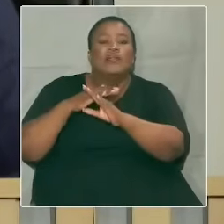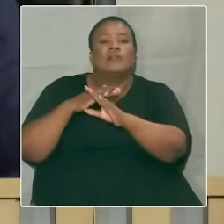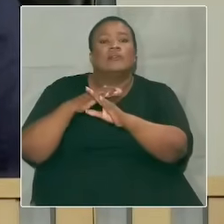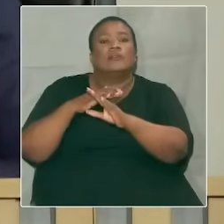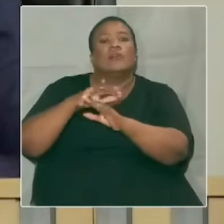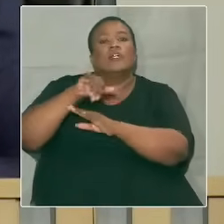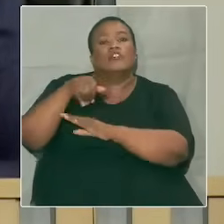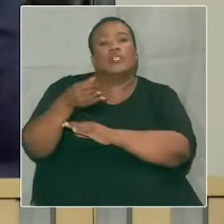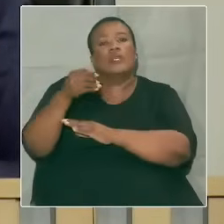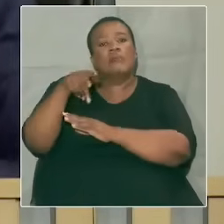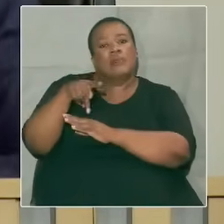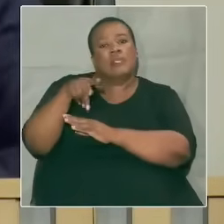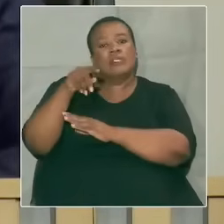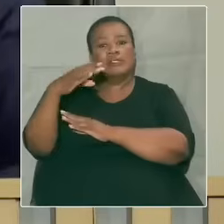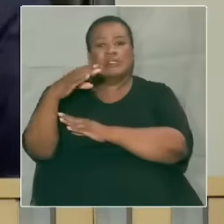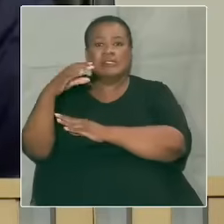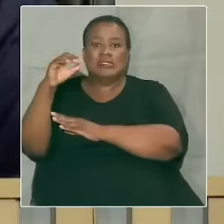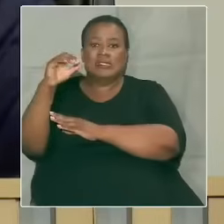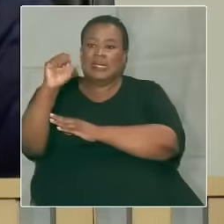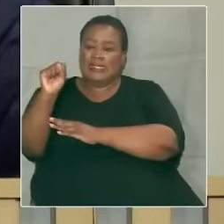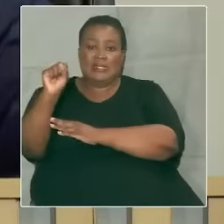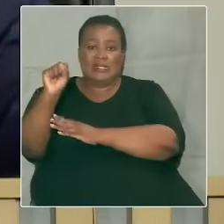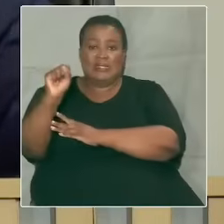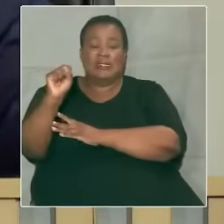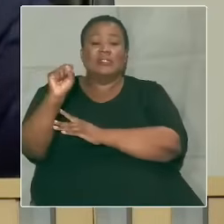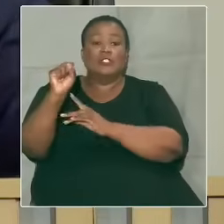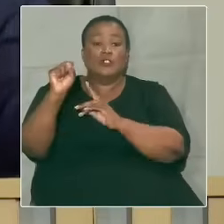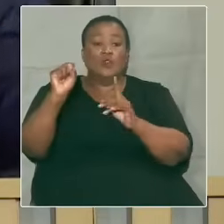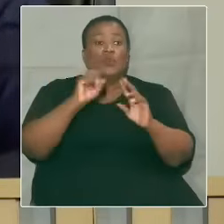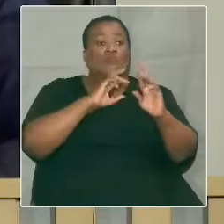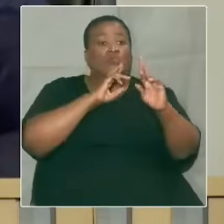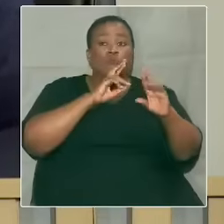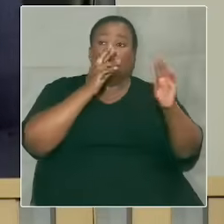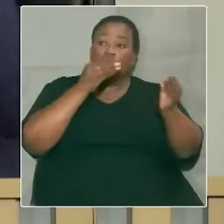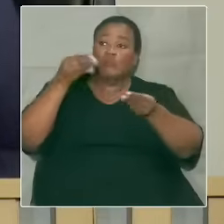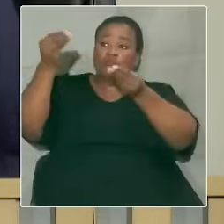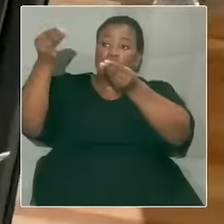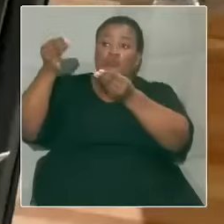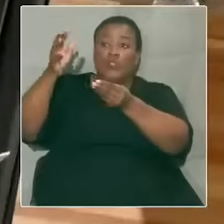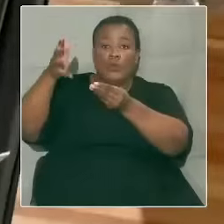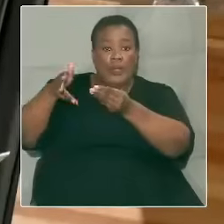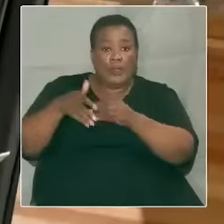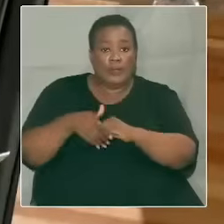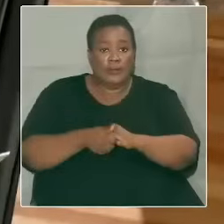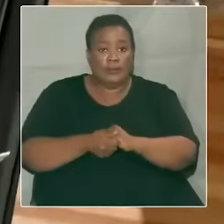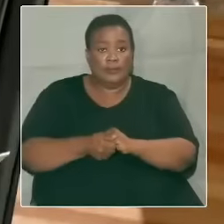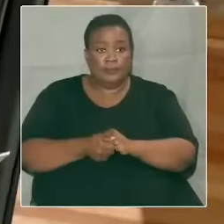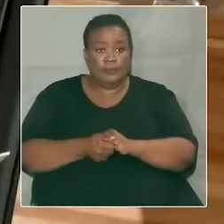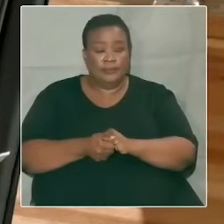Cluster Chairperson bi-weekly for further handling with the IMC.